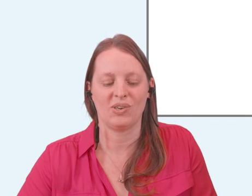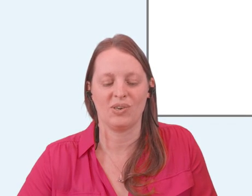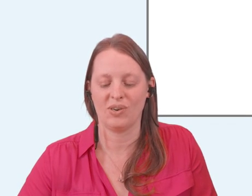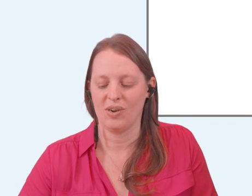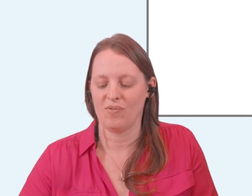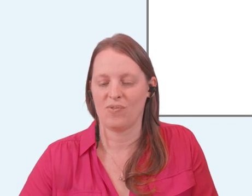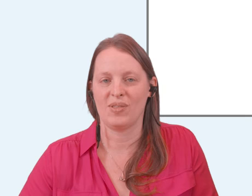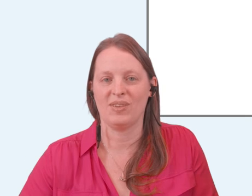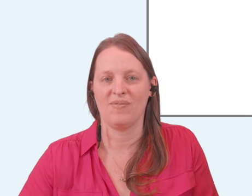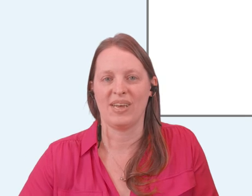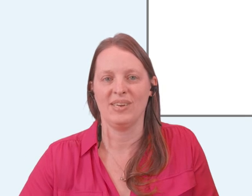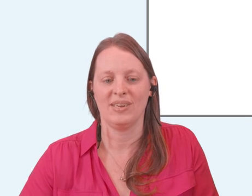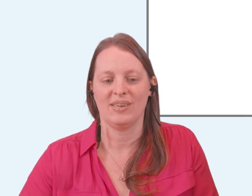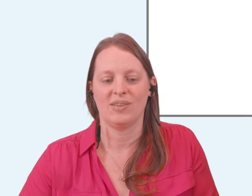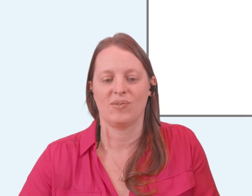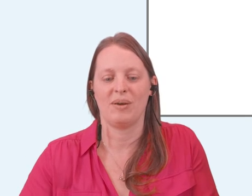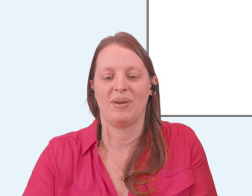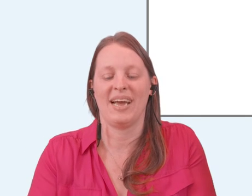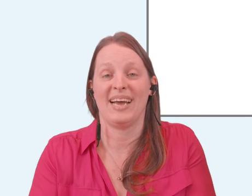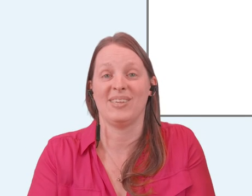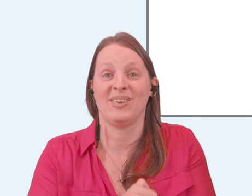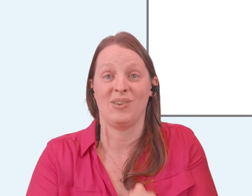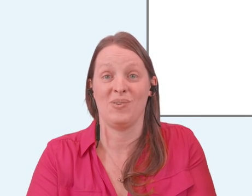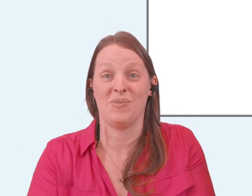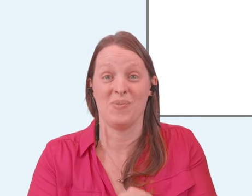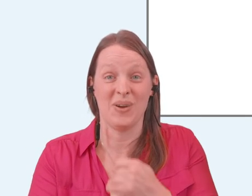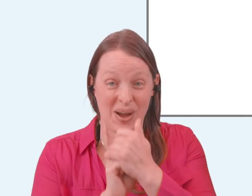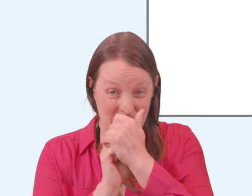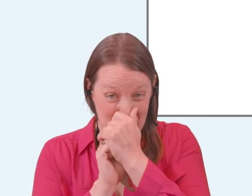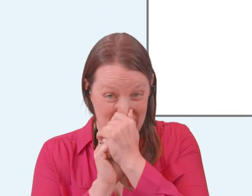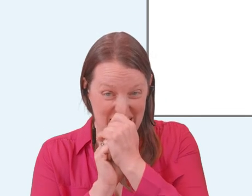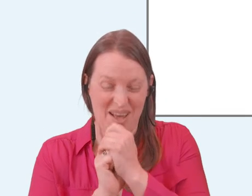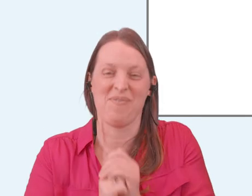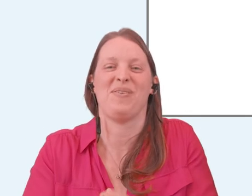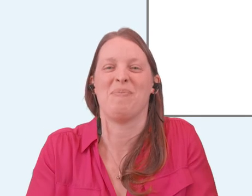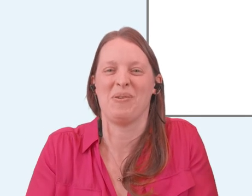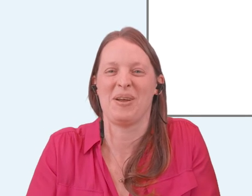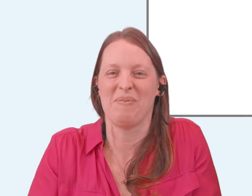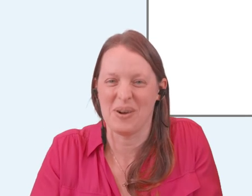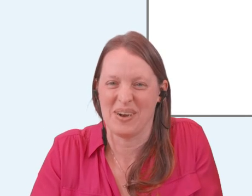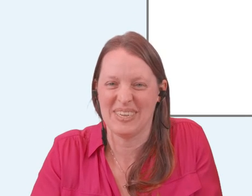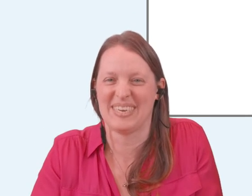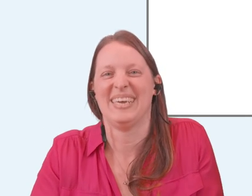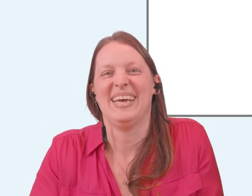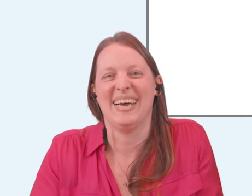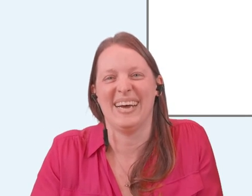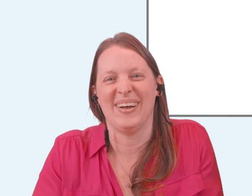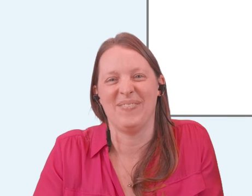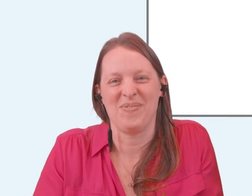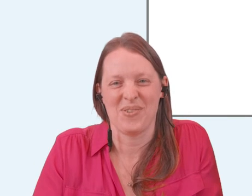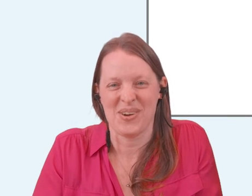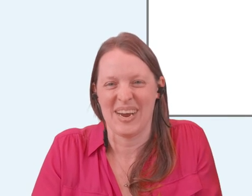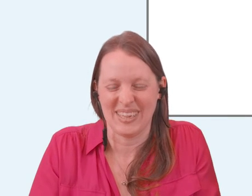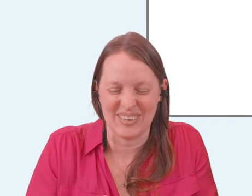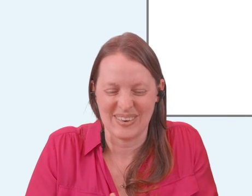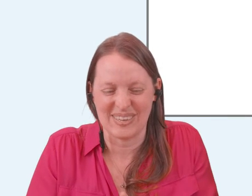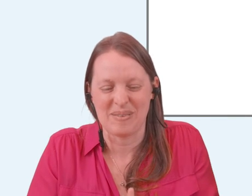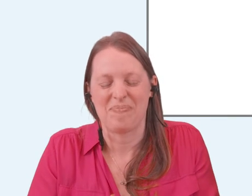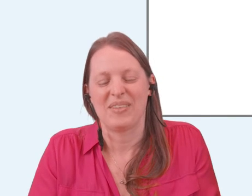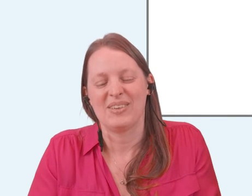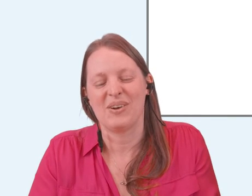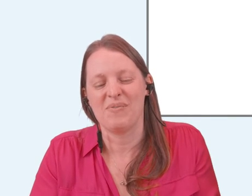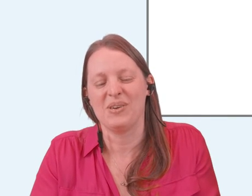who registered for this event. So I'm going to ask you on their behalf, per their request, for your